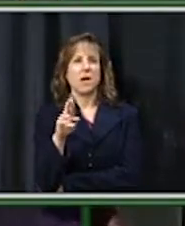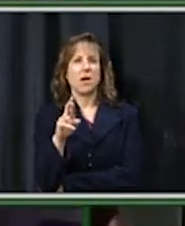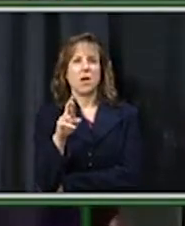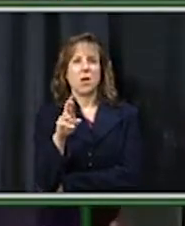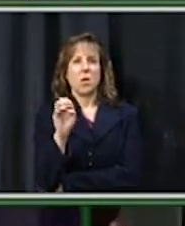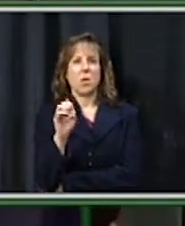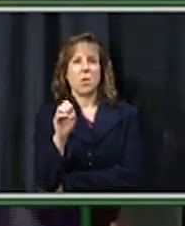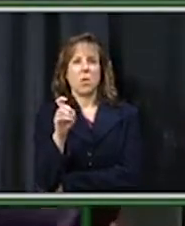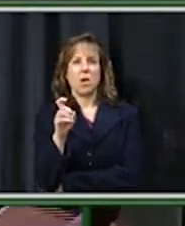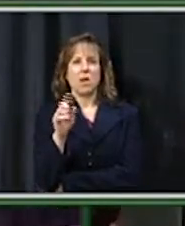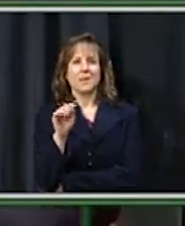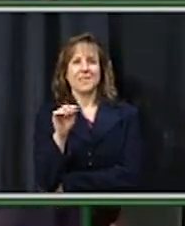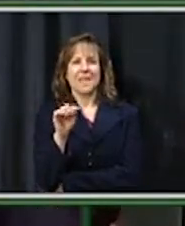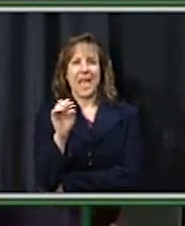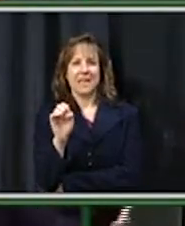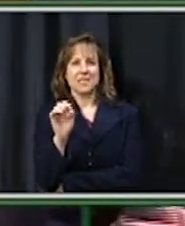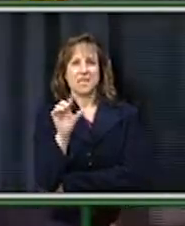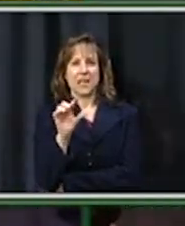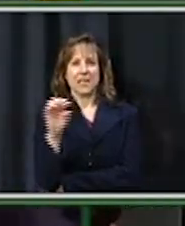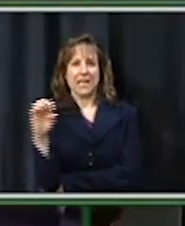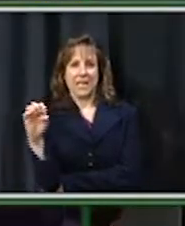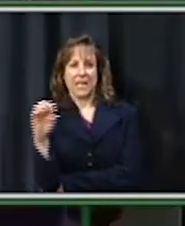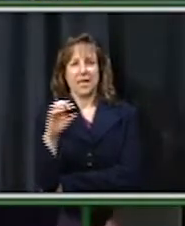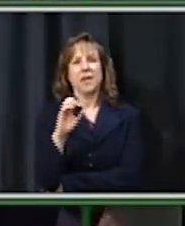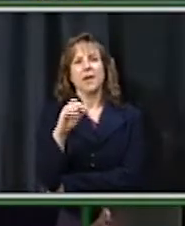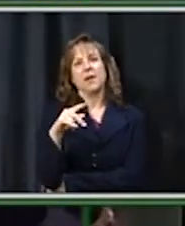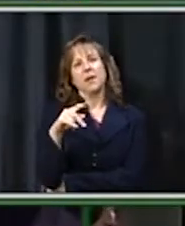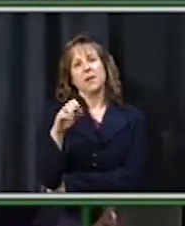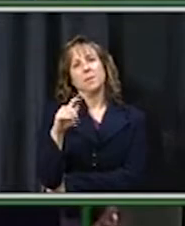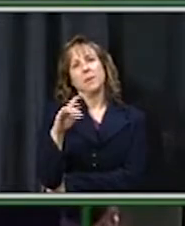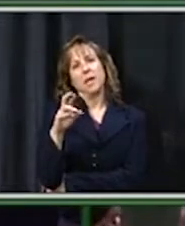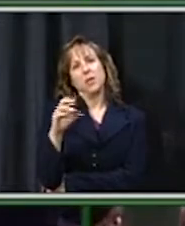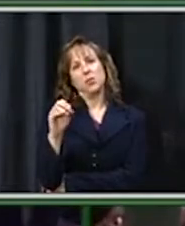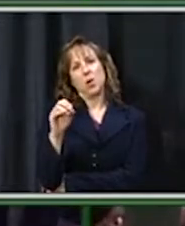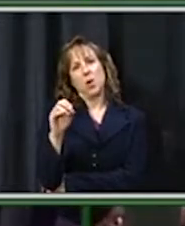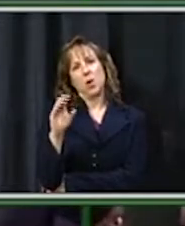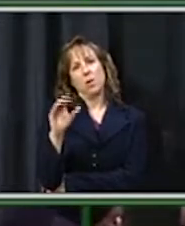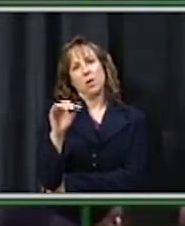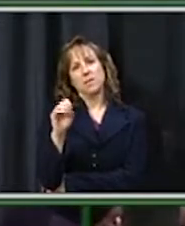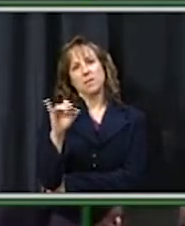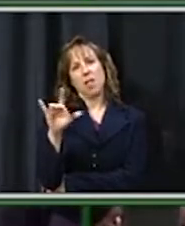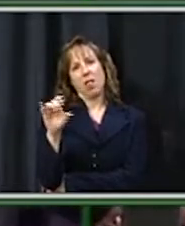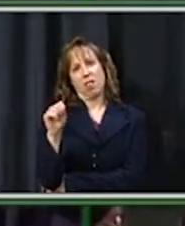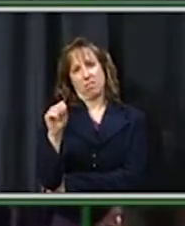Roxette Lee. Pedro Casals Guyen.